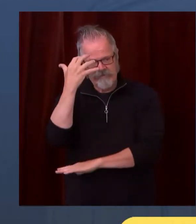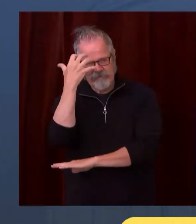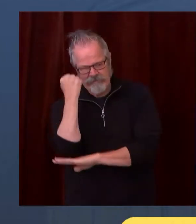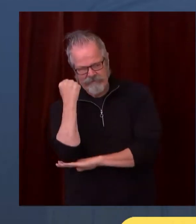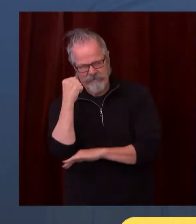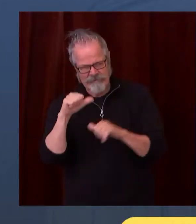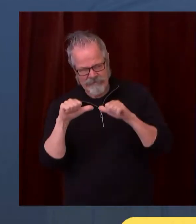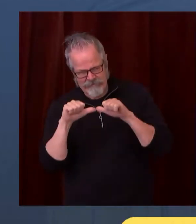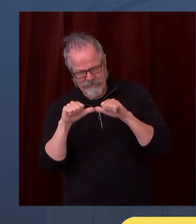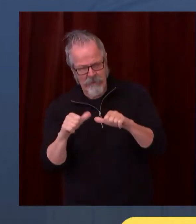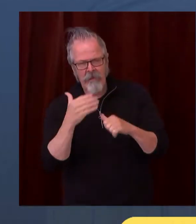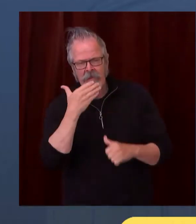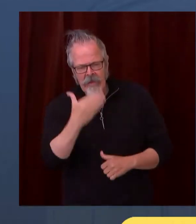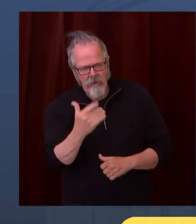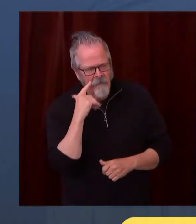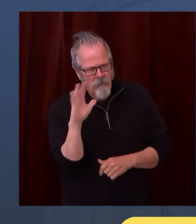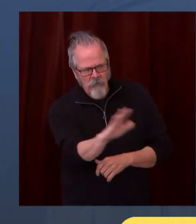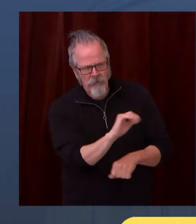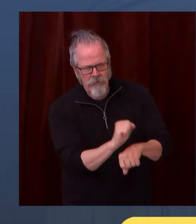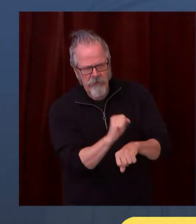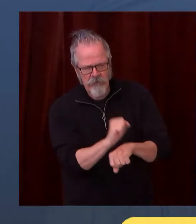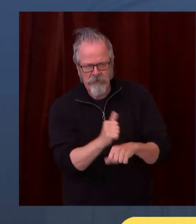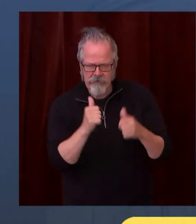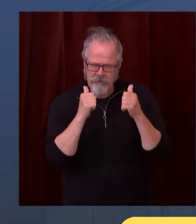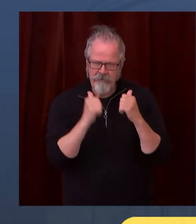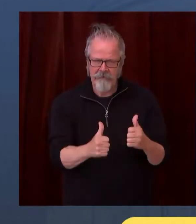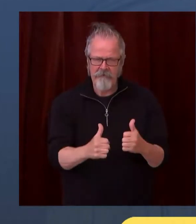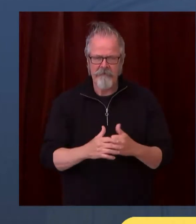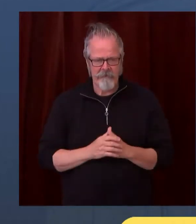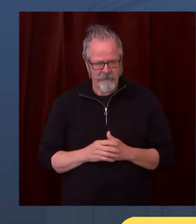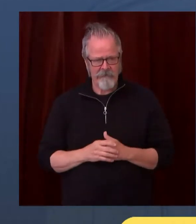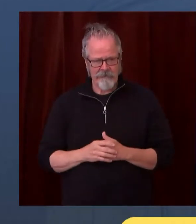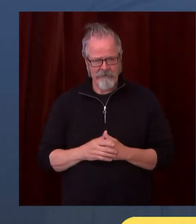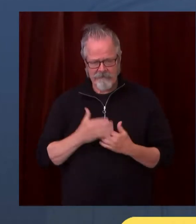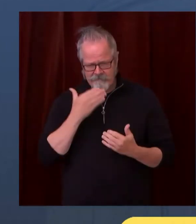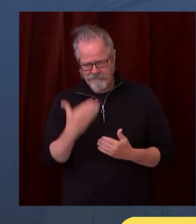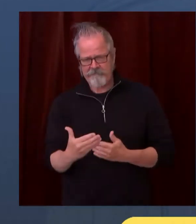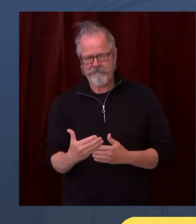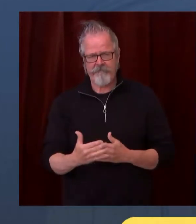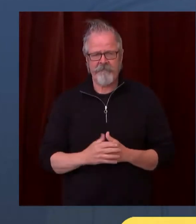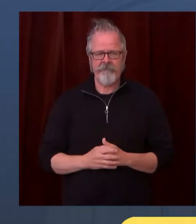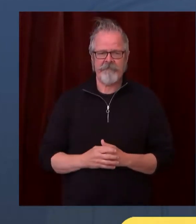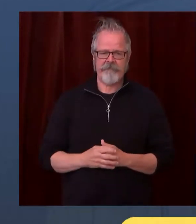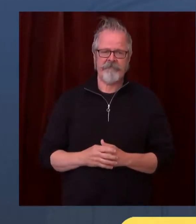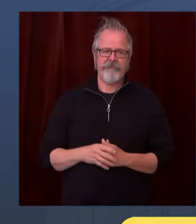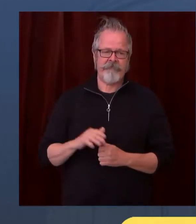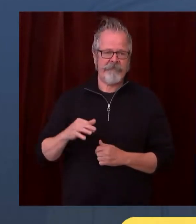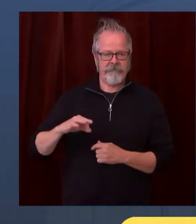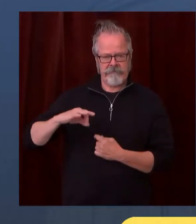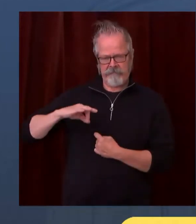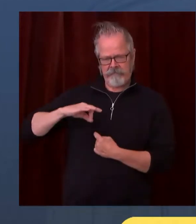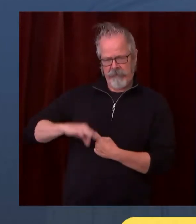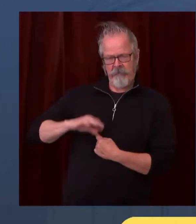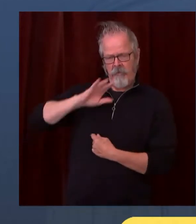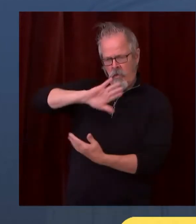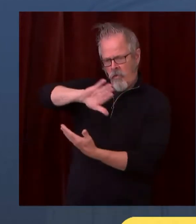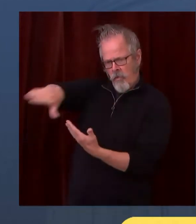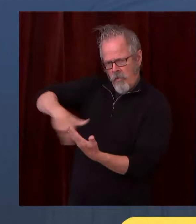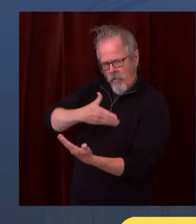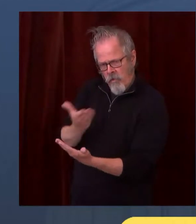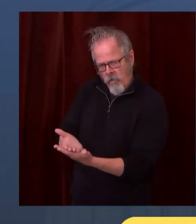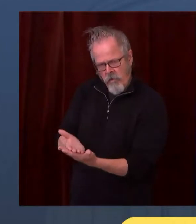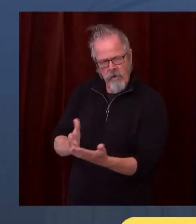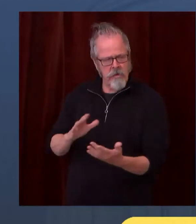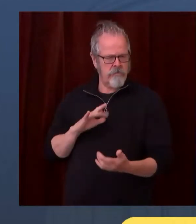and we enjoy the fruits of that work. I also want to note that he had a unique independence and strength that he